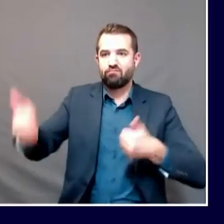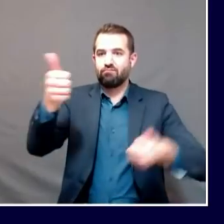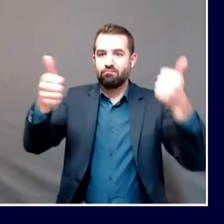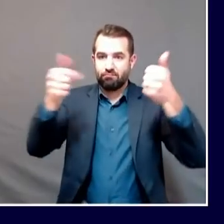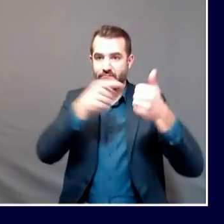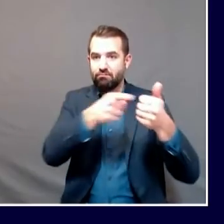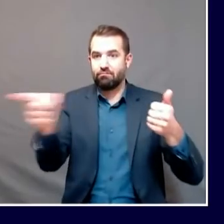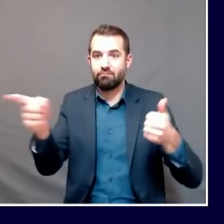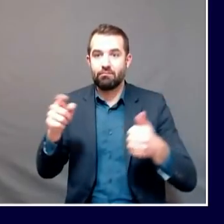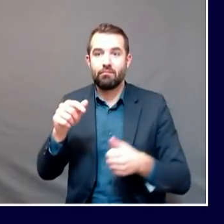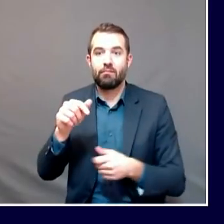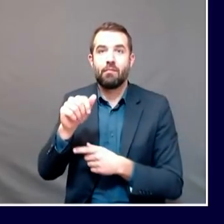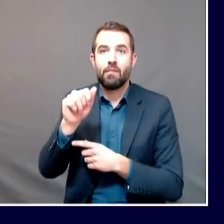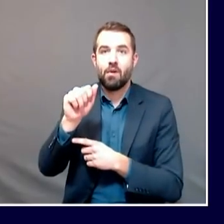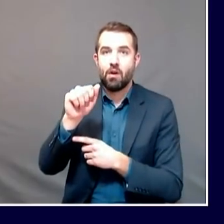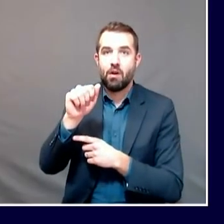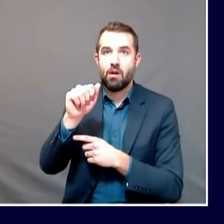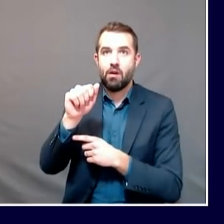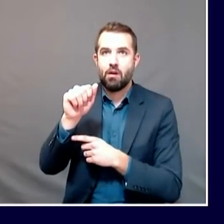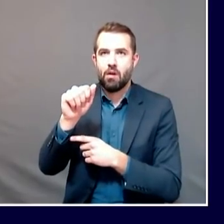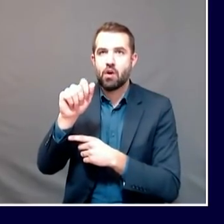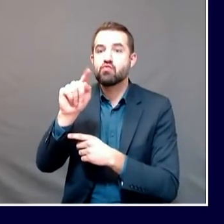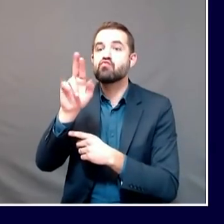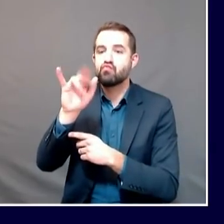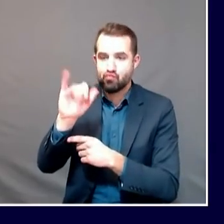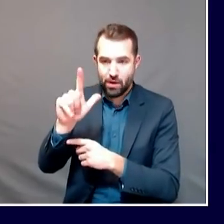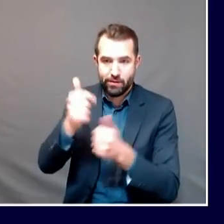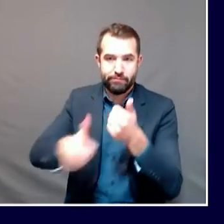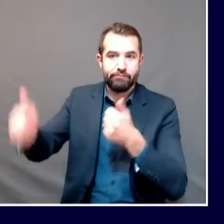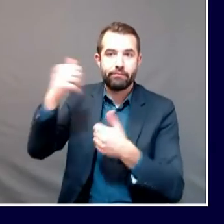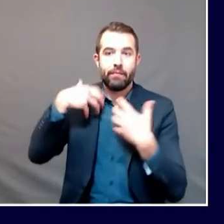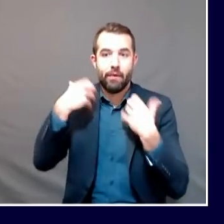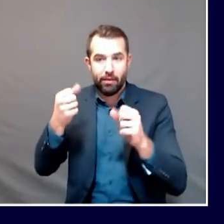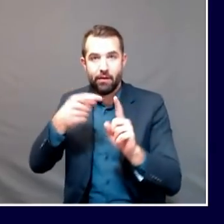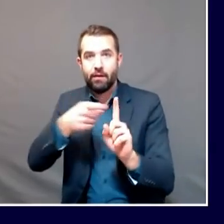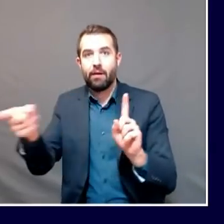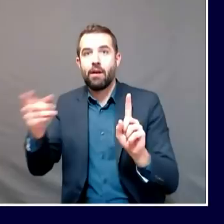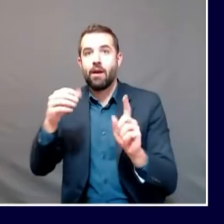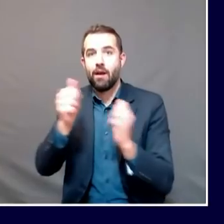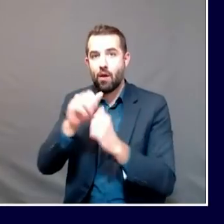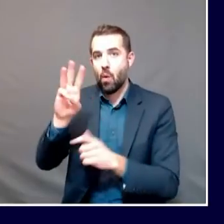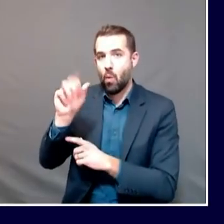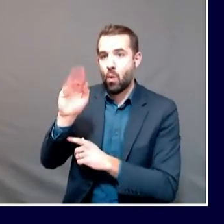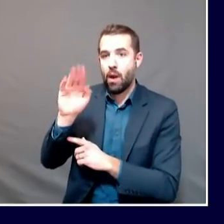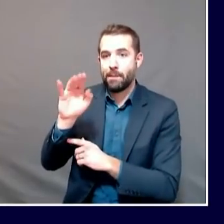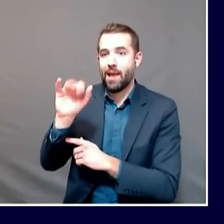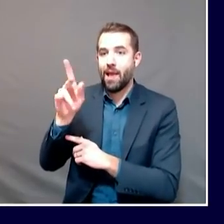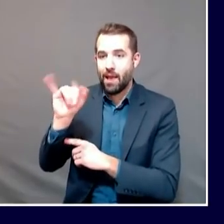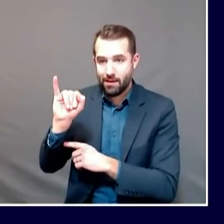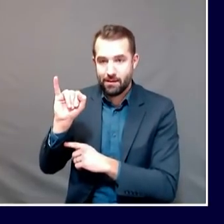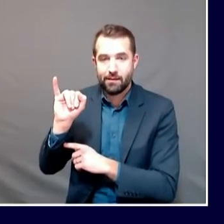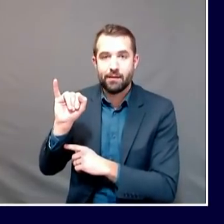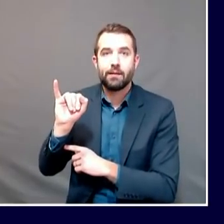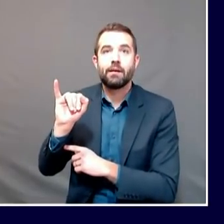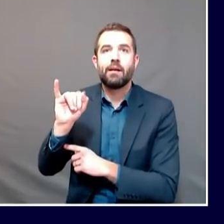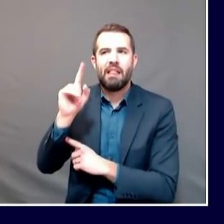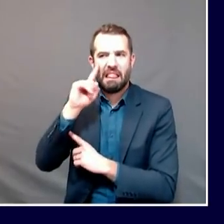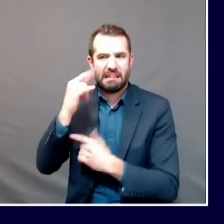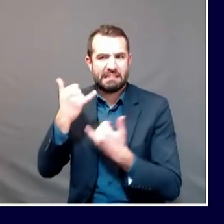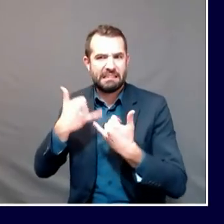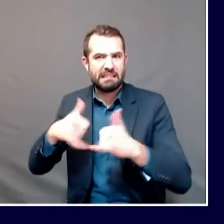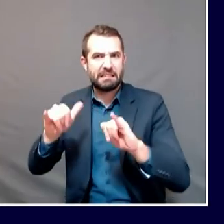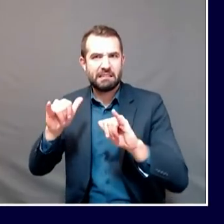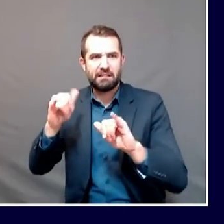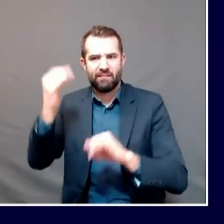Public Health. I believe those calls are still ongoing. If I recall, they happen every Friday. And they are